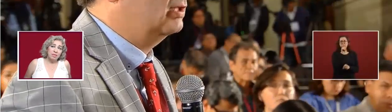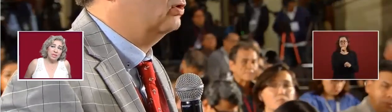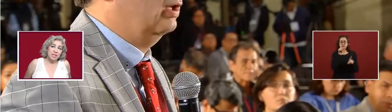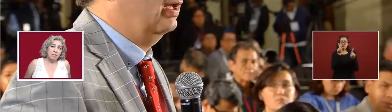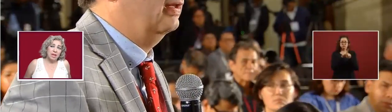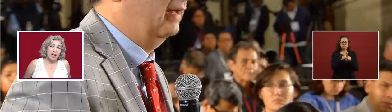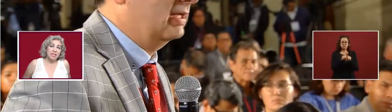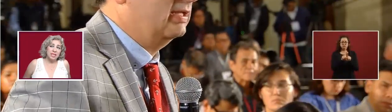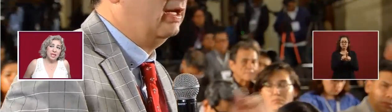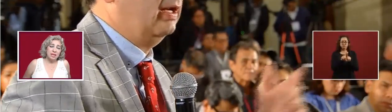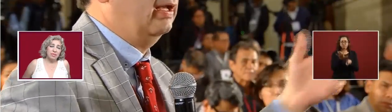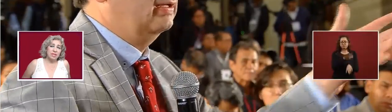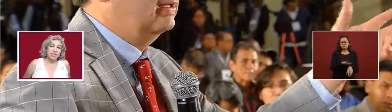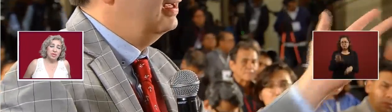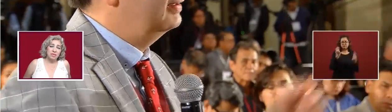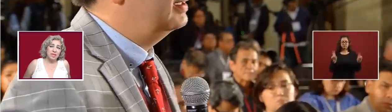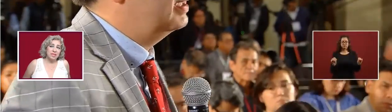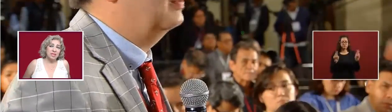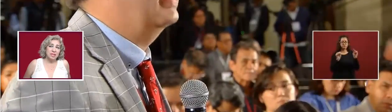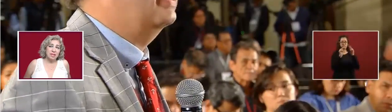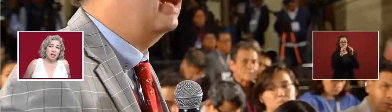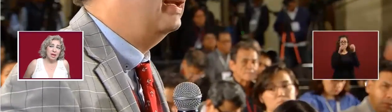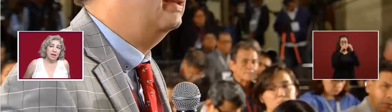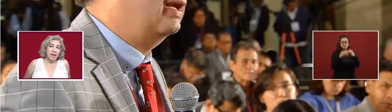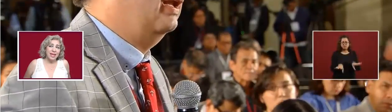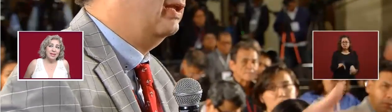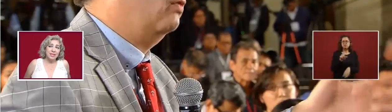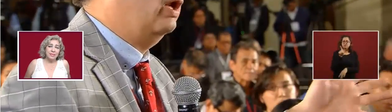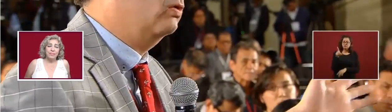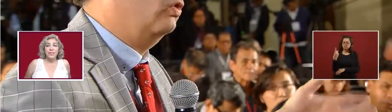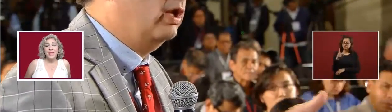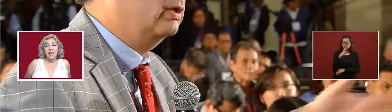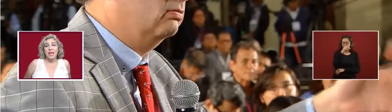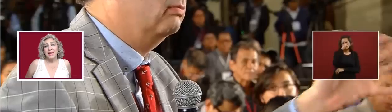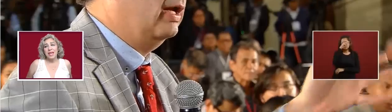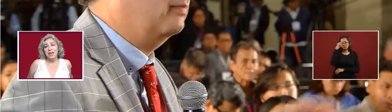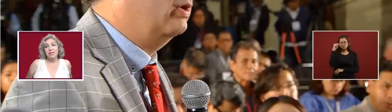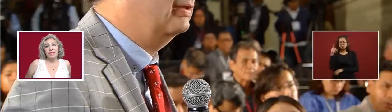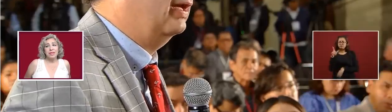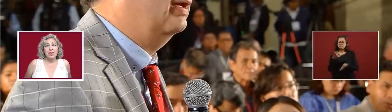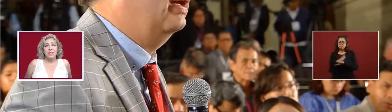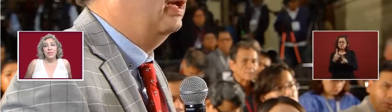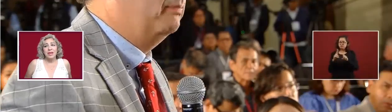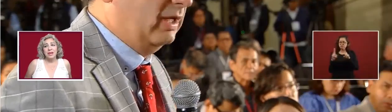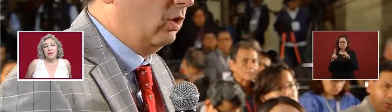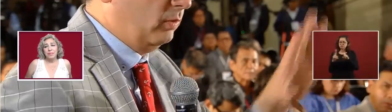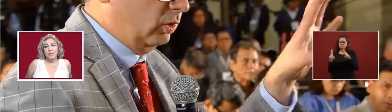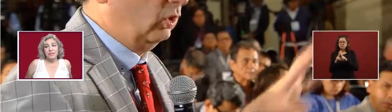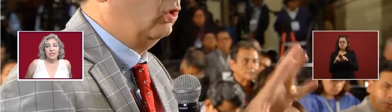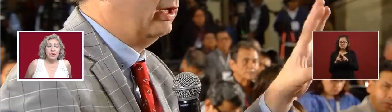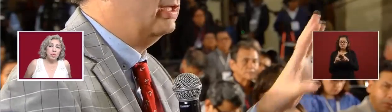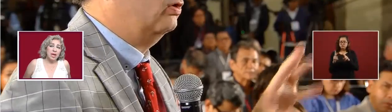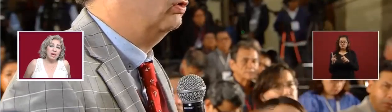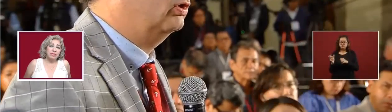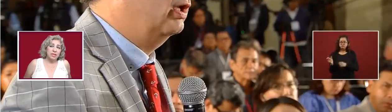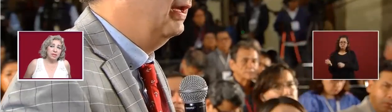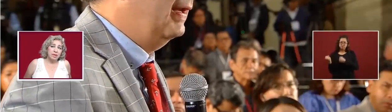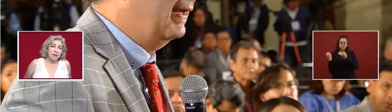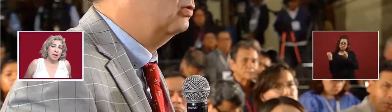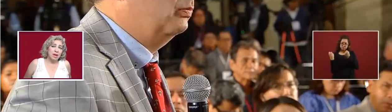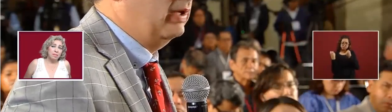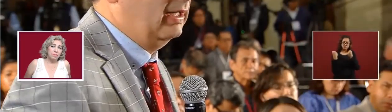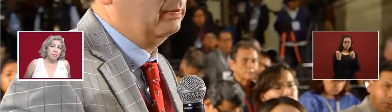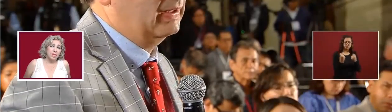there was some lost, in the zone of the, uh, hills, in Nayarut, somewhere left,